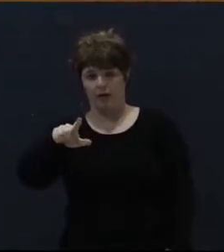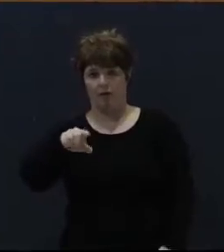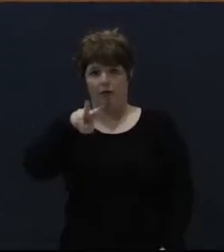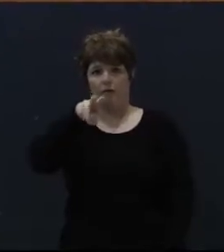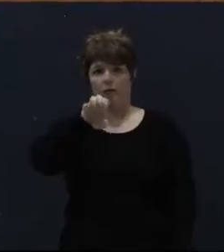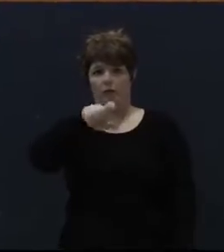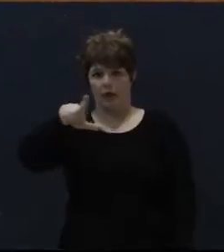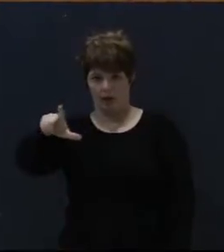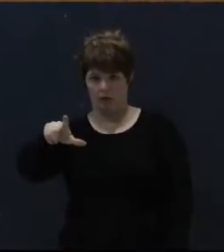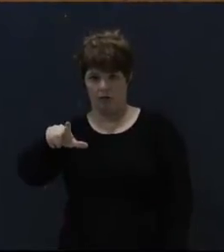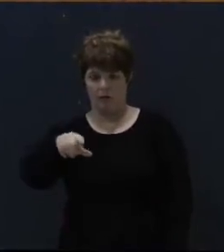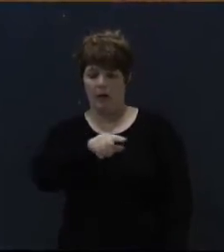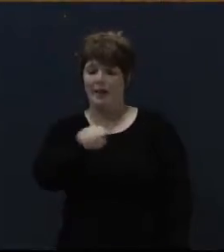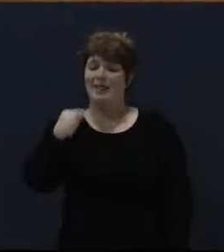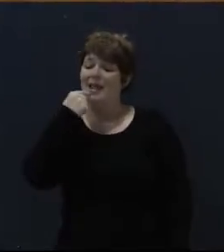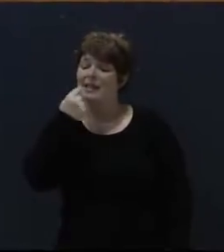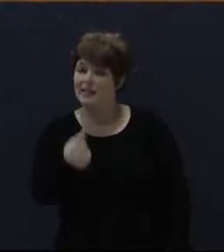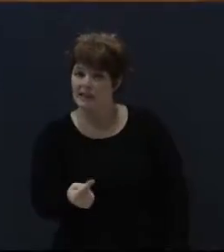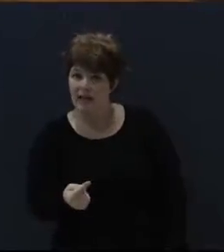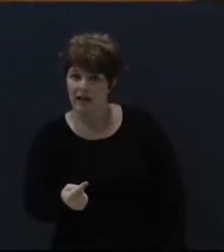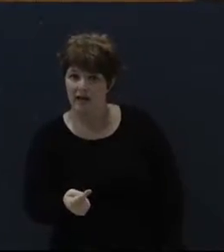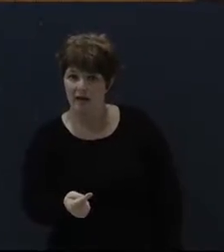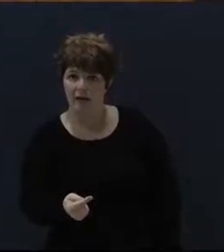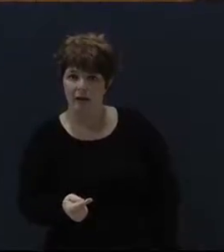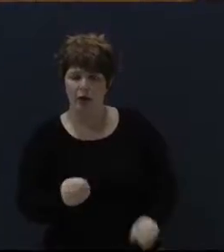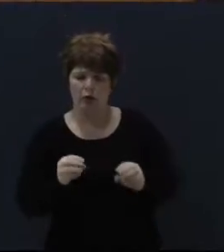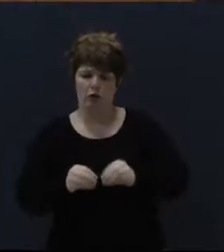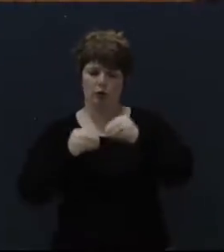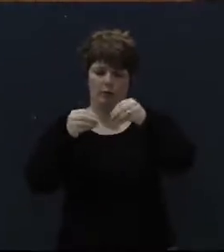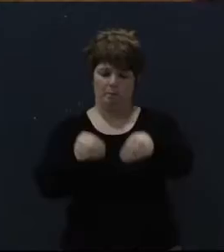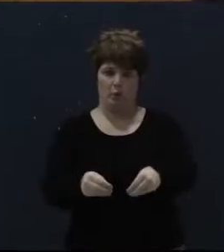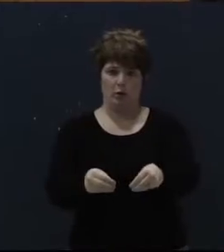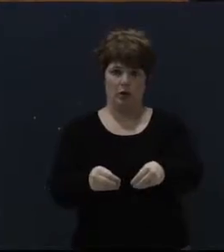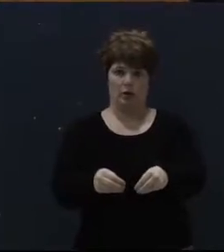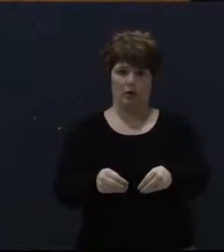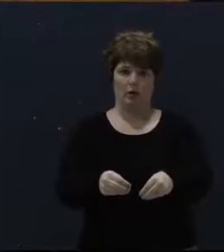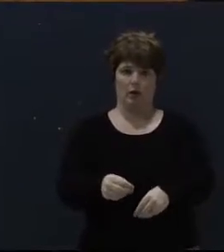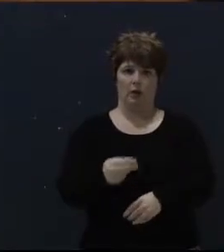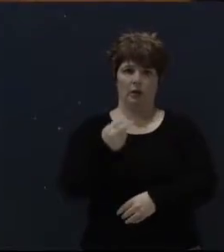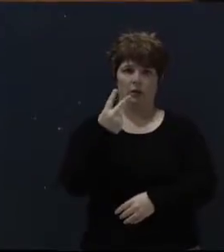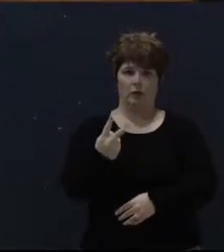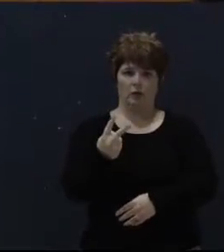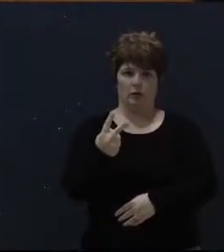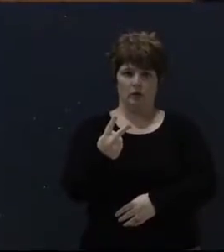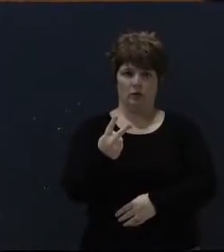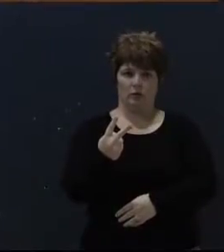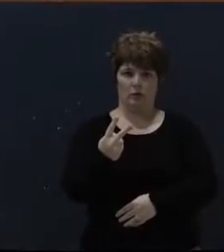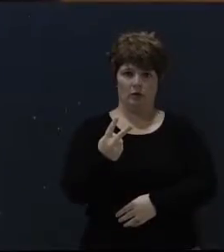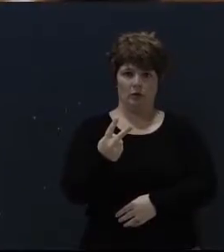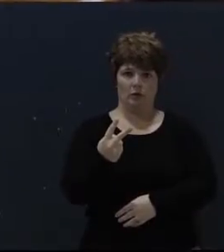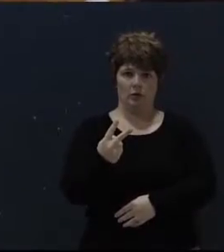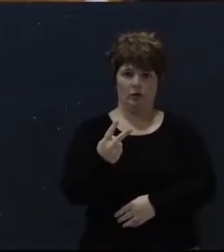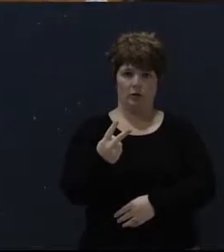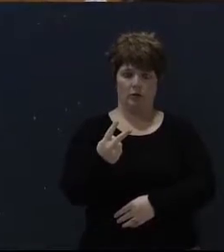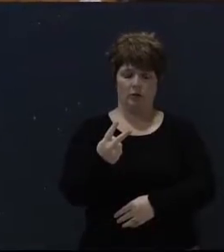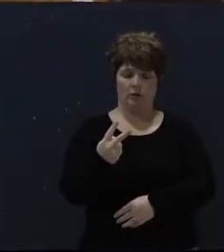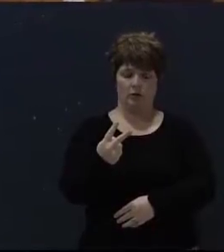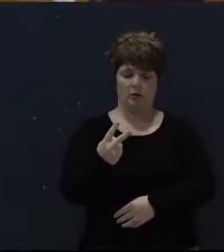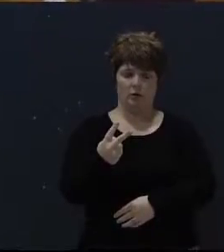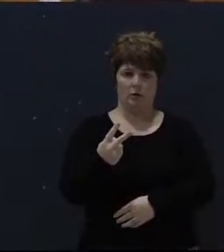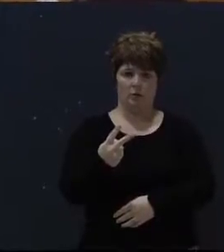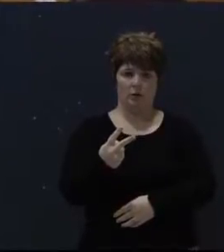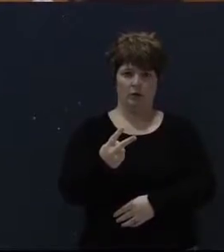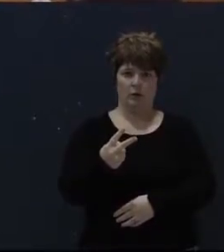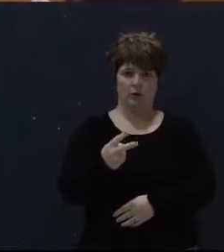they say that you could put two D9 dozers on each side of the